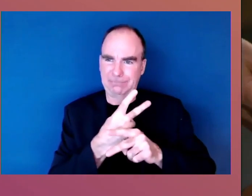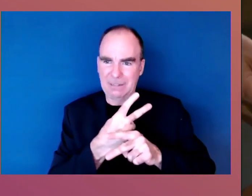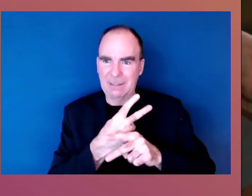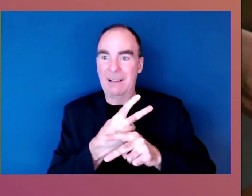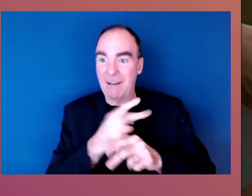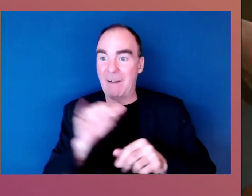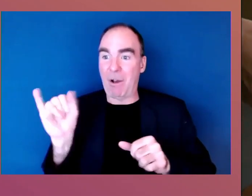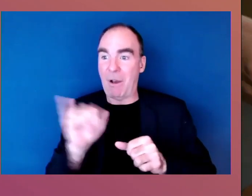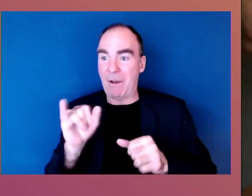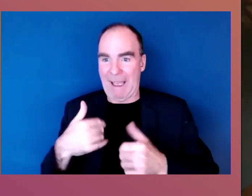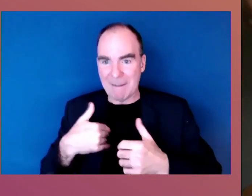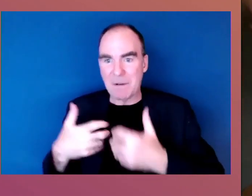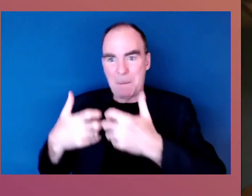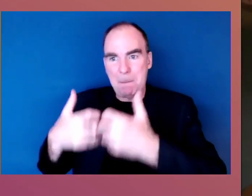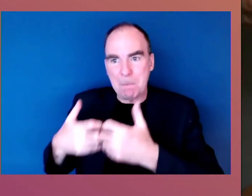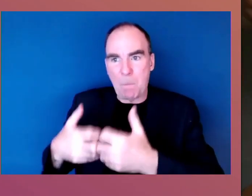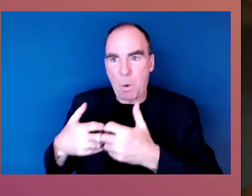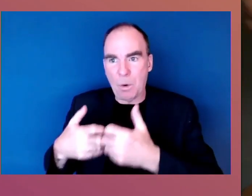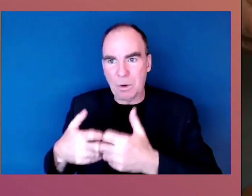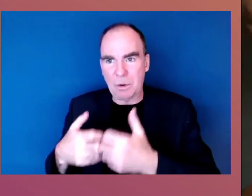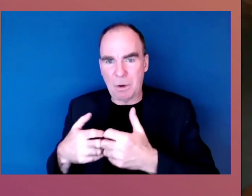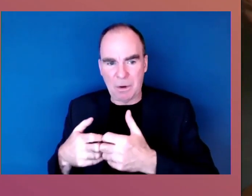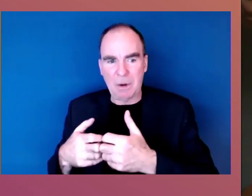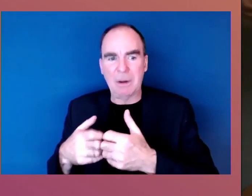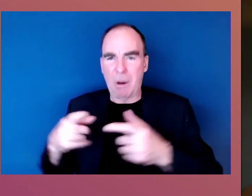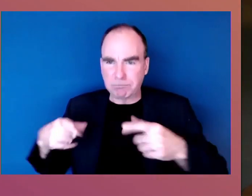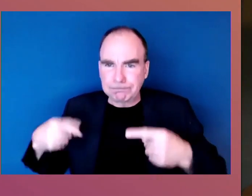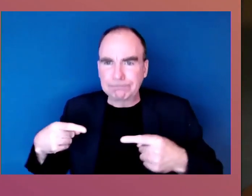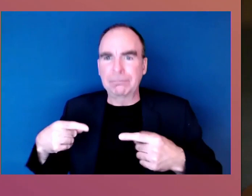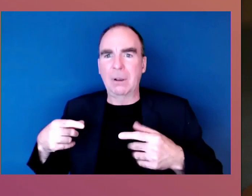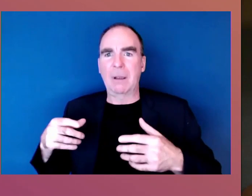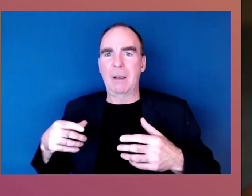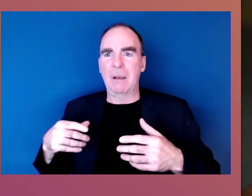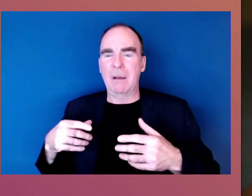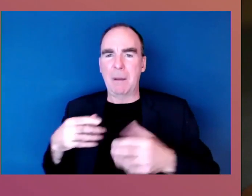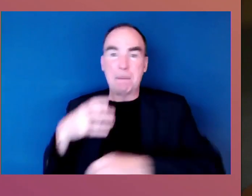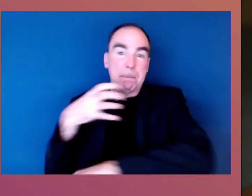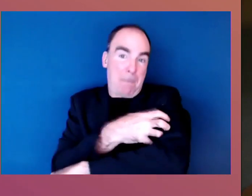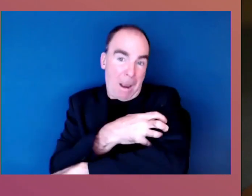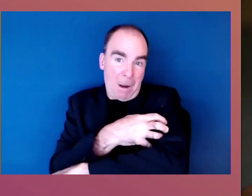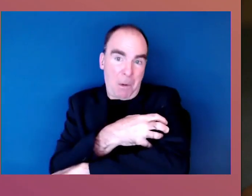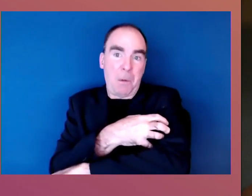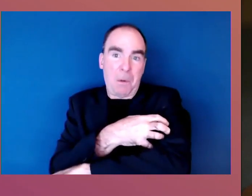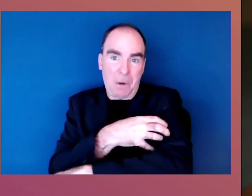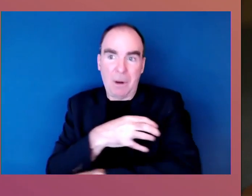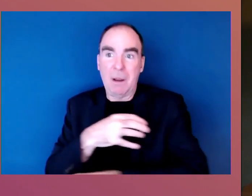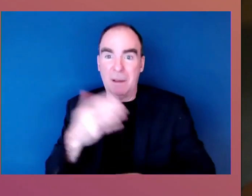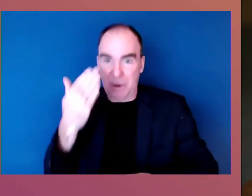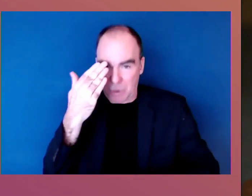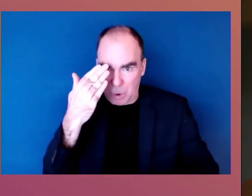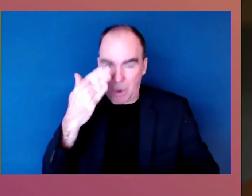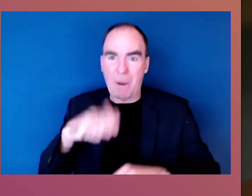account walking speed and power to overcome bumps and tactile